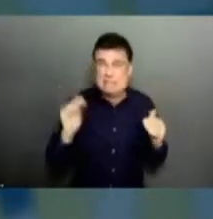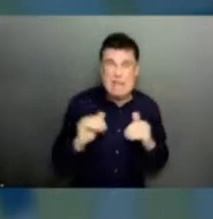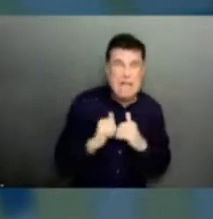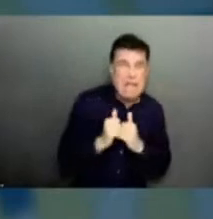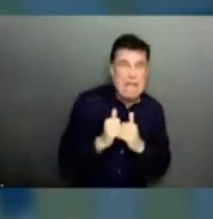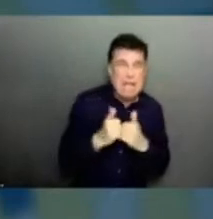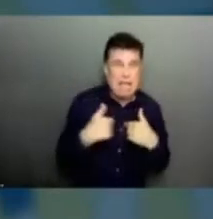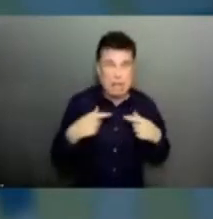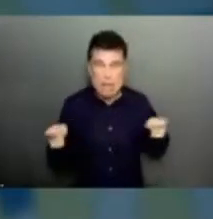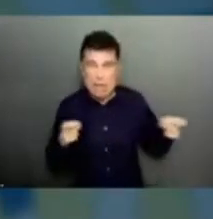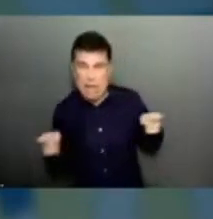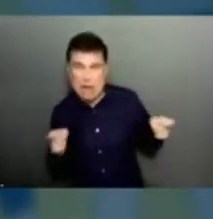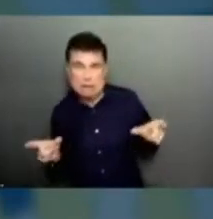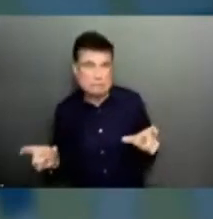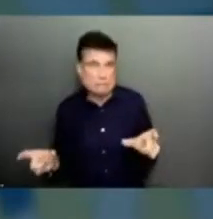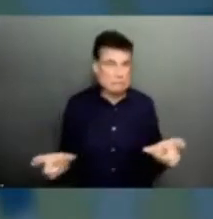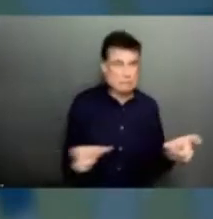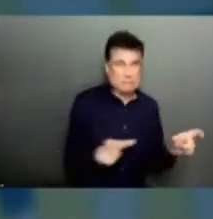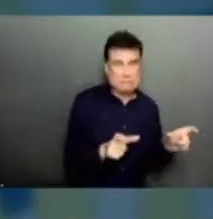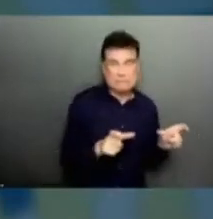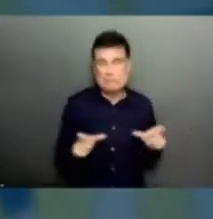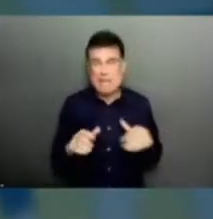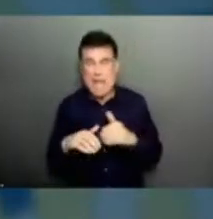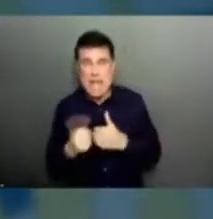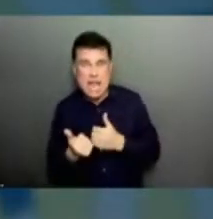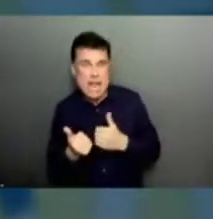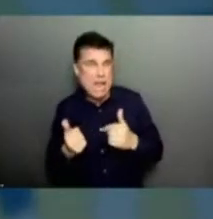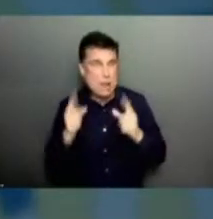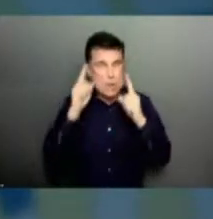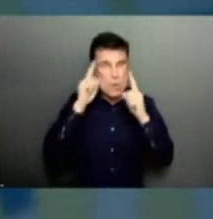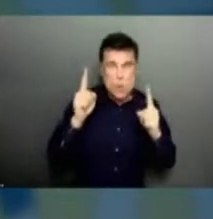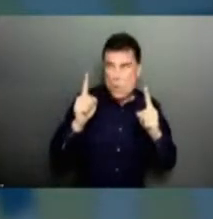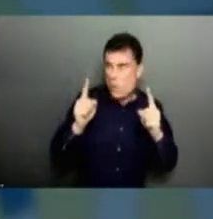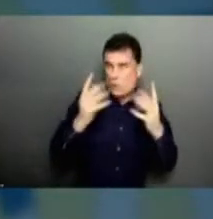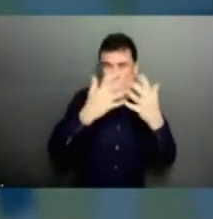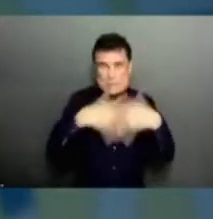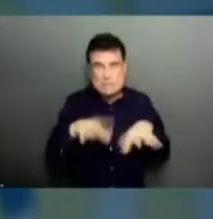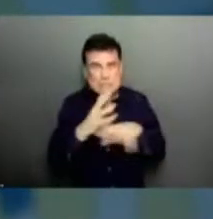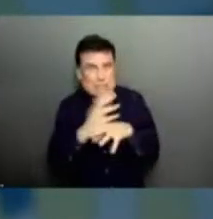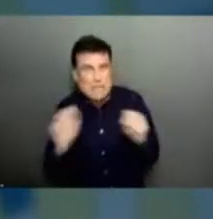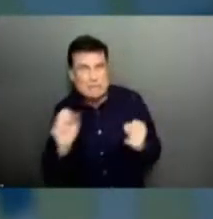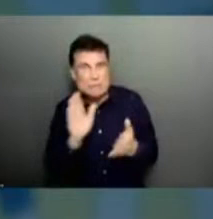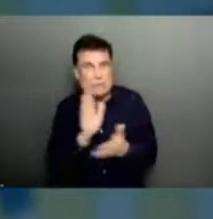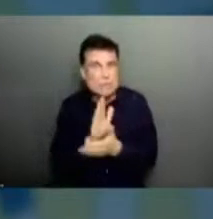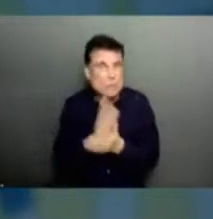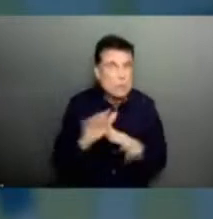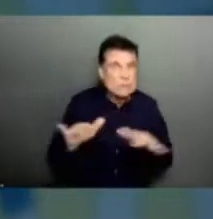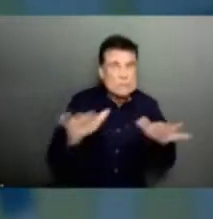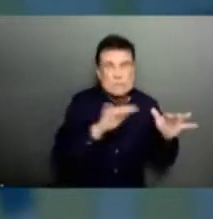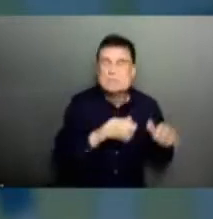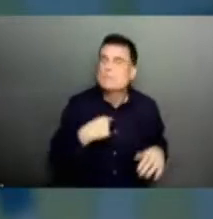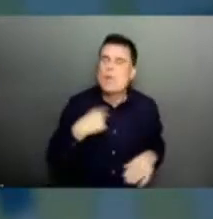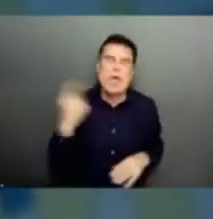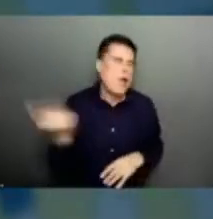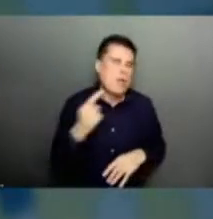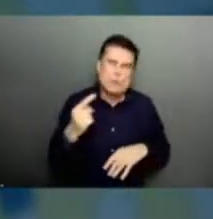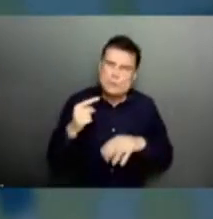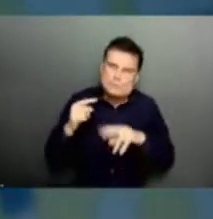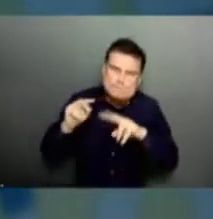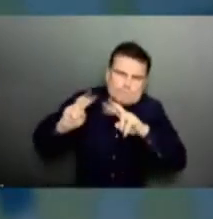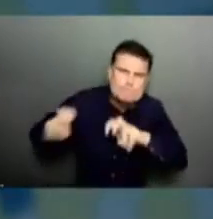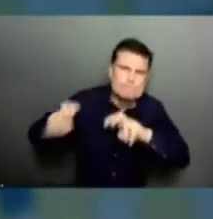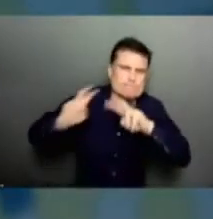are able to do that safely? So all of this is being looked at. We're looking at all of the best advice that we can to